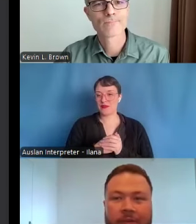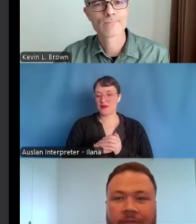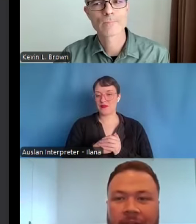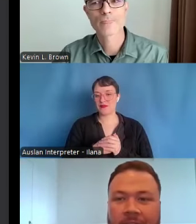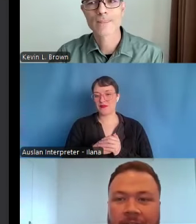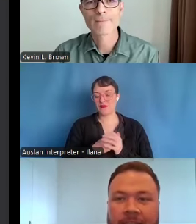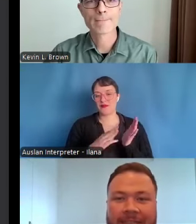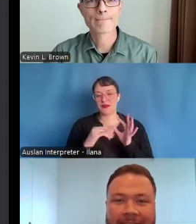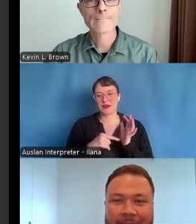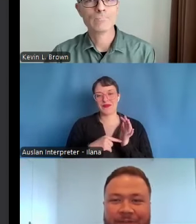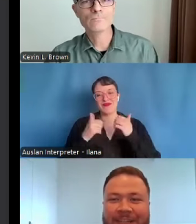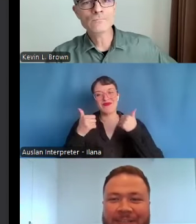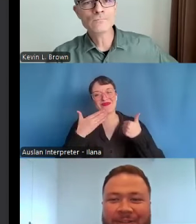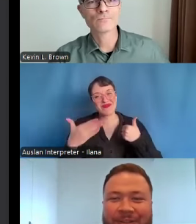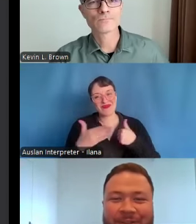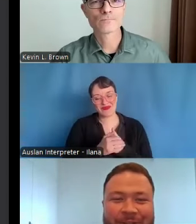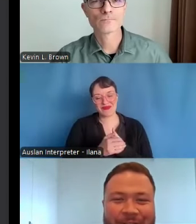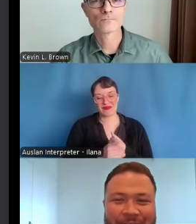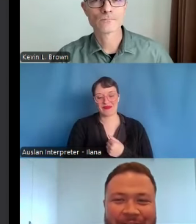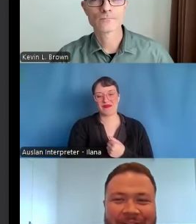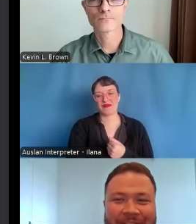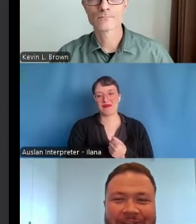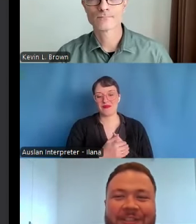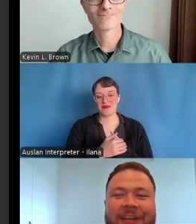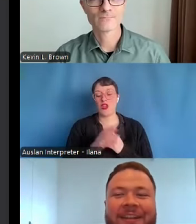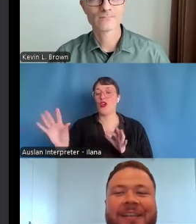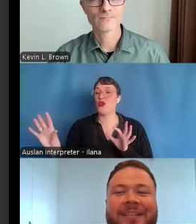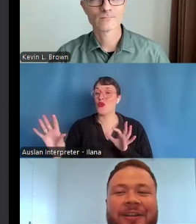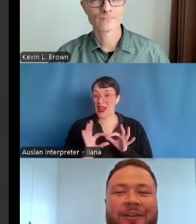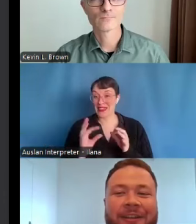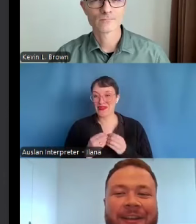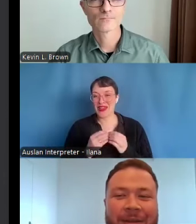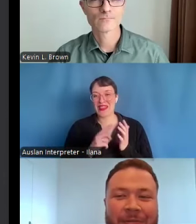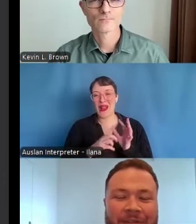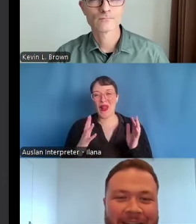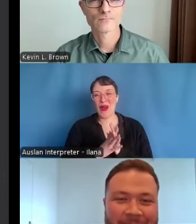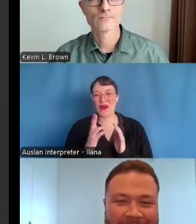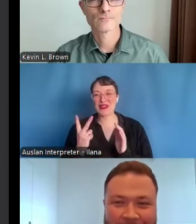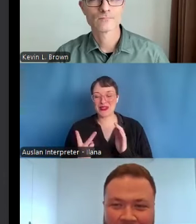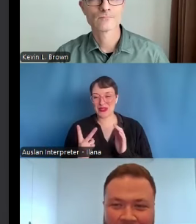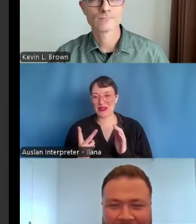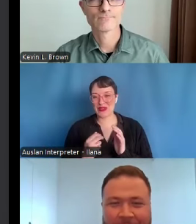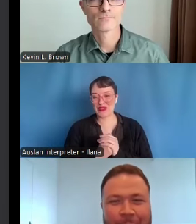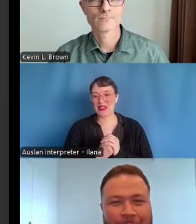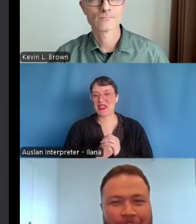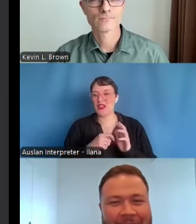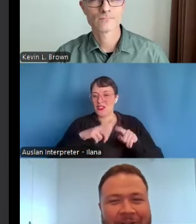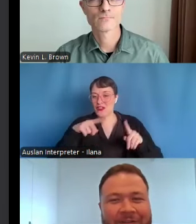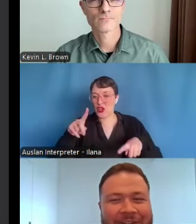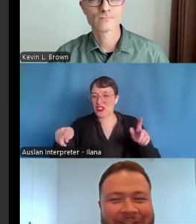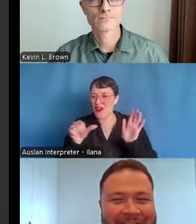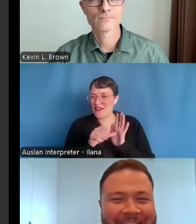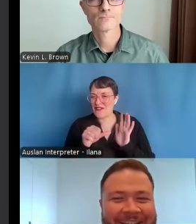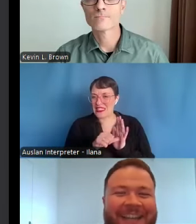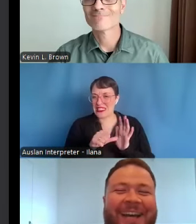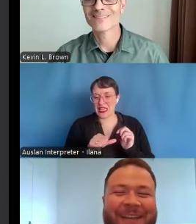Thank you for that. This sort of leads us to Law 2, diversified funding is a non-profit nemesis, which is quite